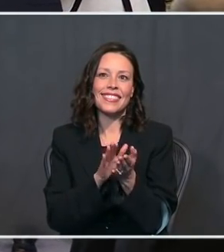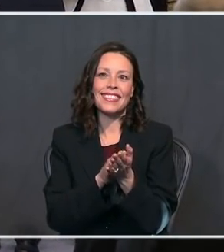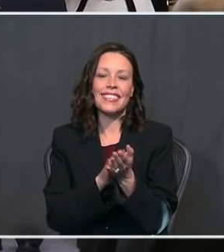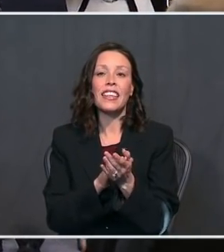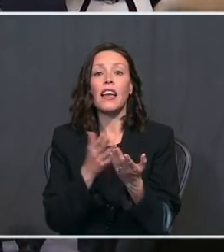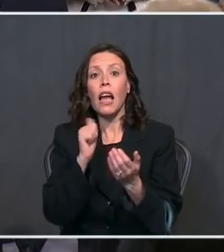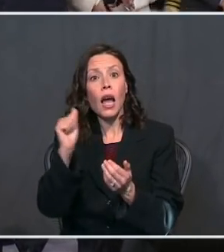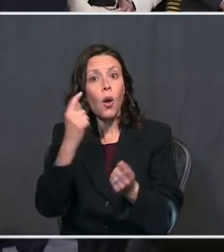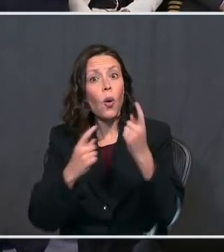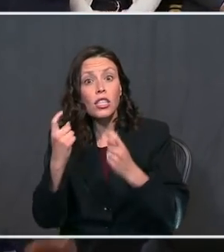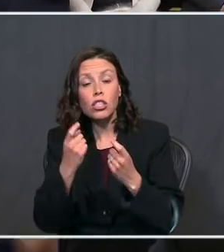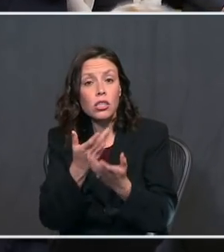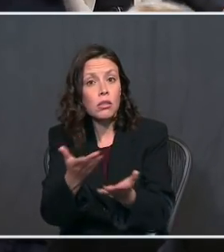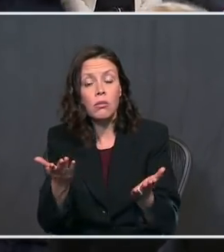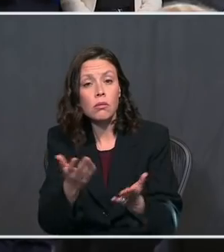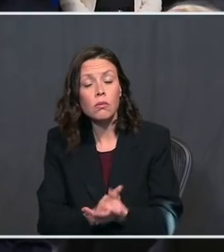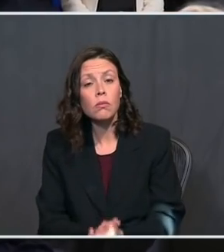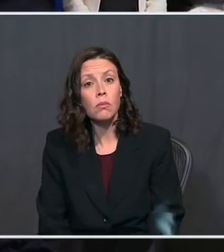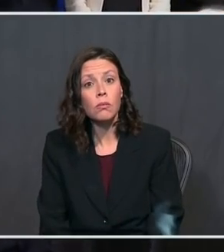Any questions, please?